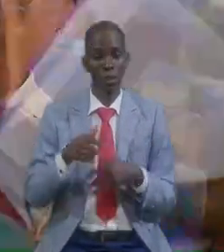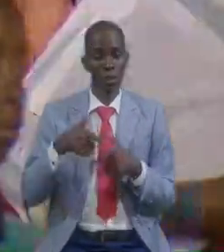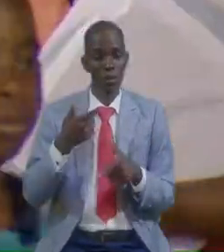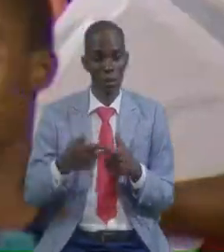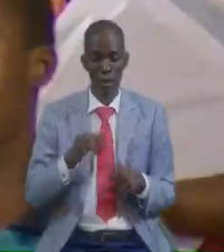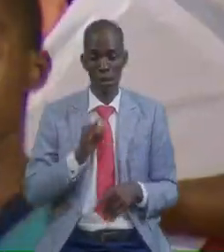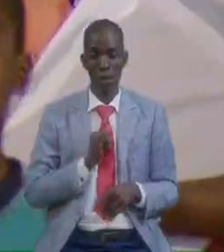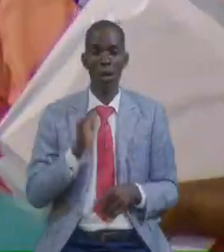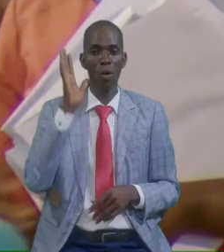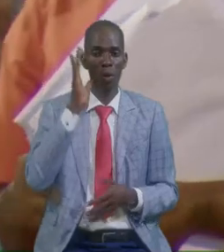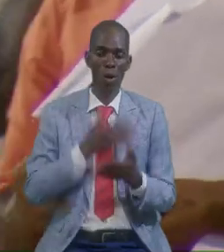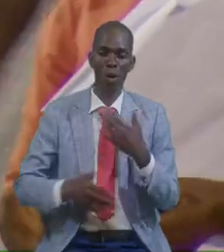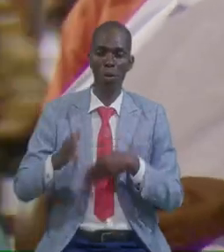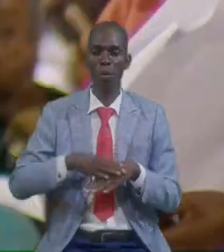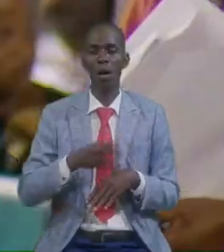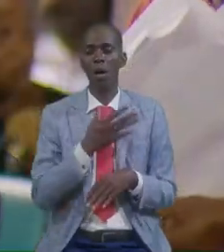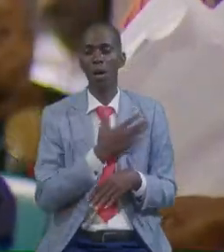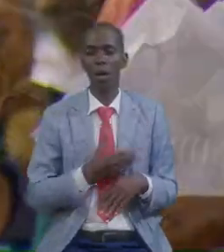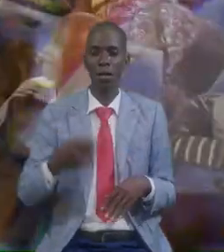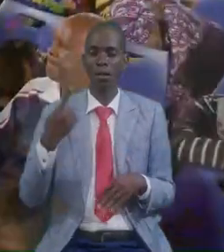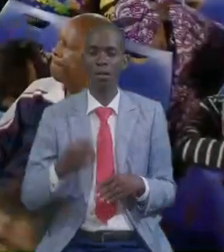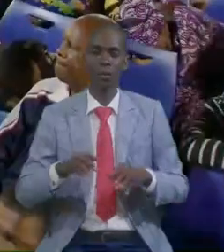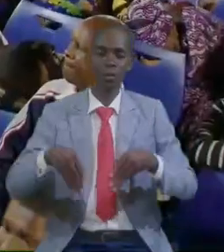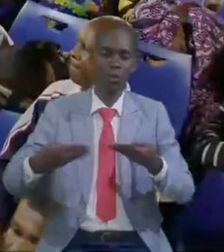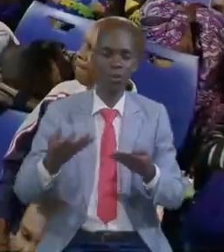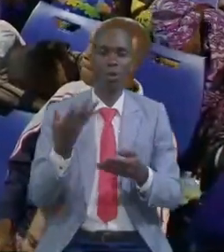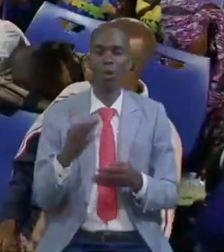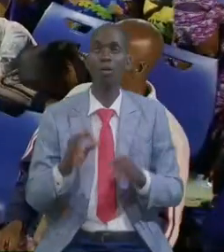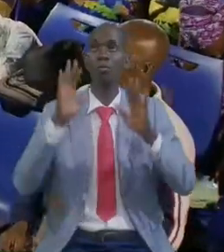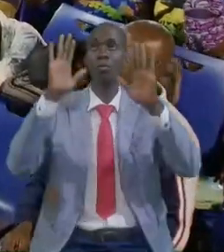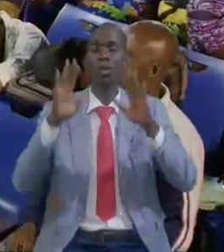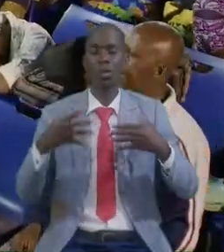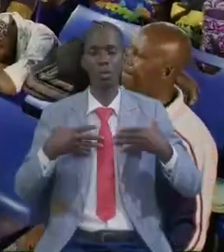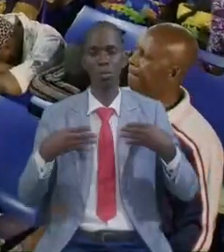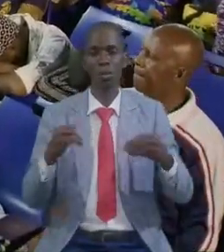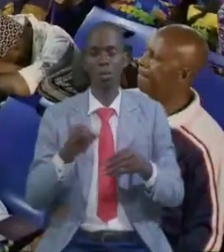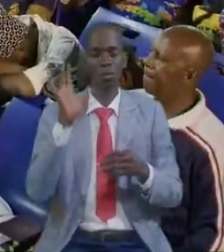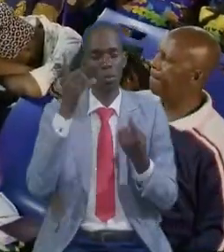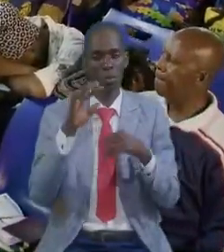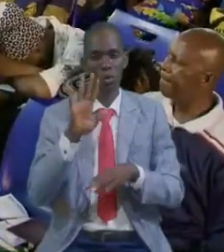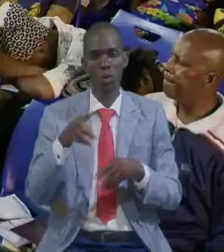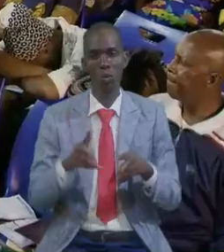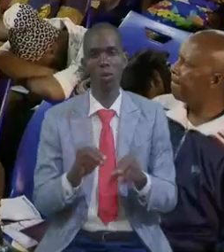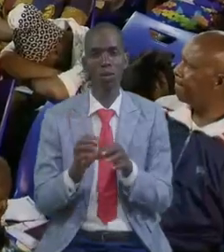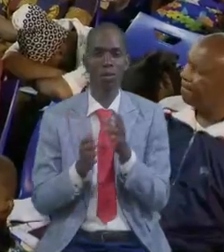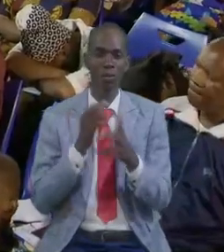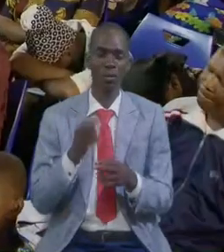the provision of healing, deliverance, miracle is coming your way today.